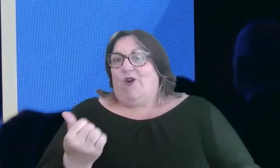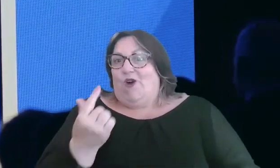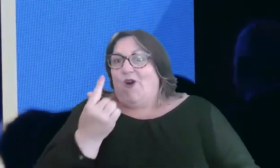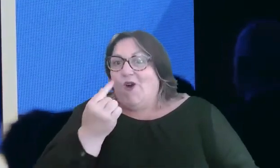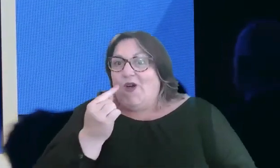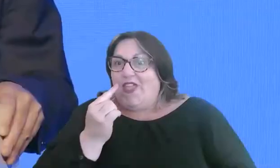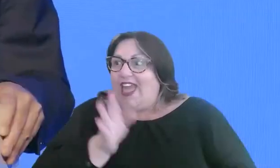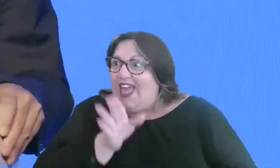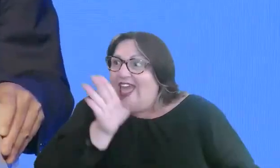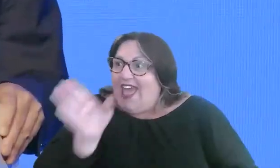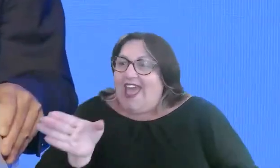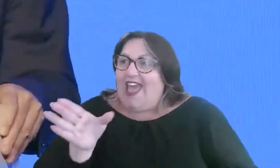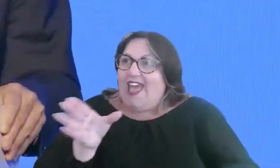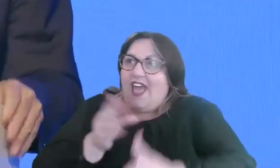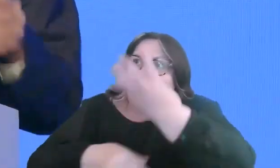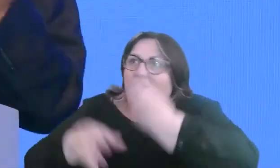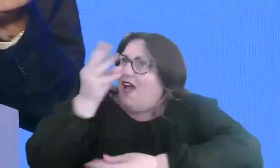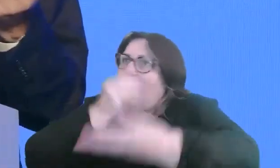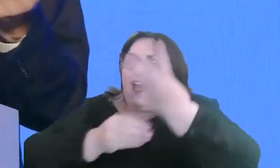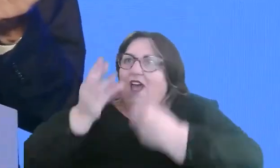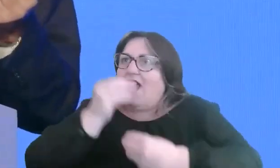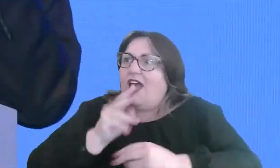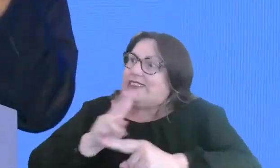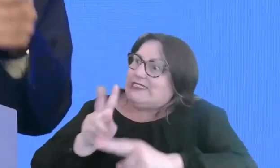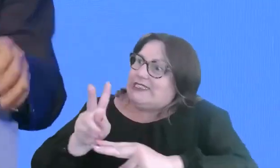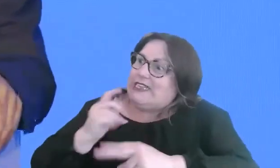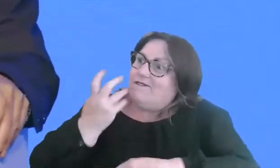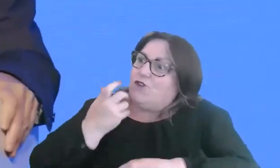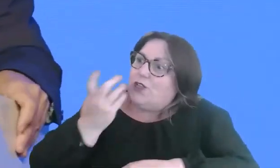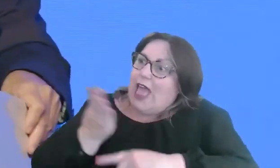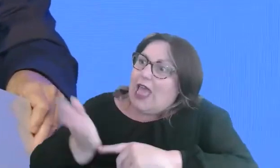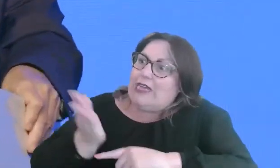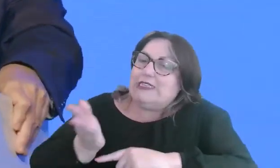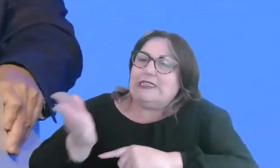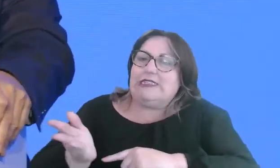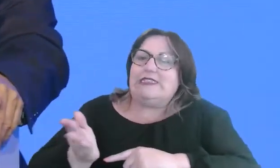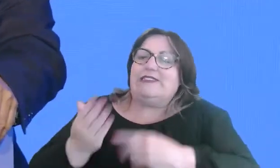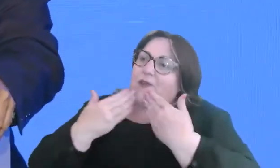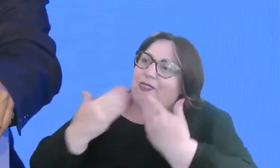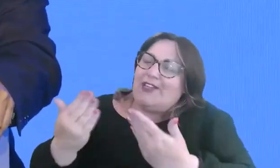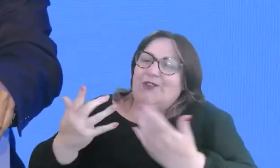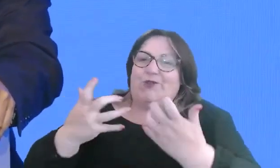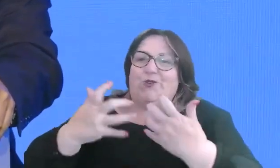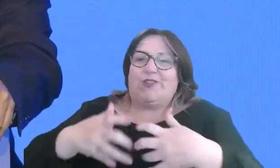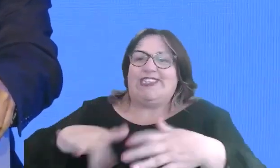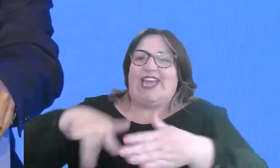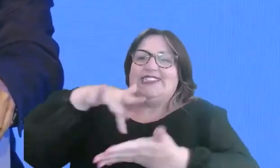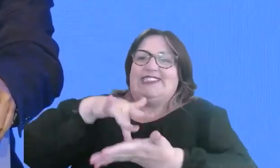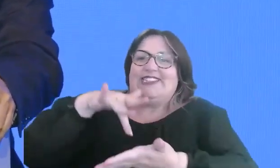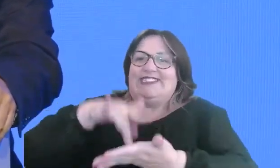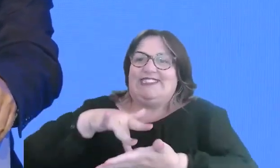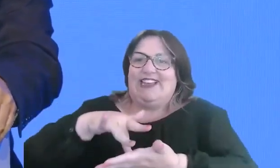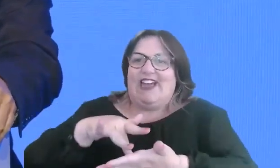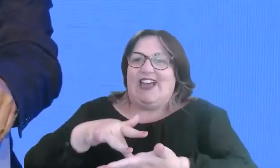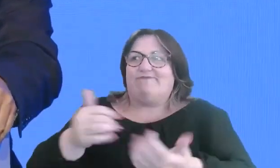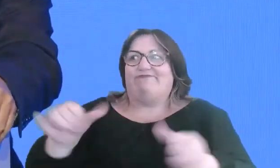go there, they can see it every day. A really good example, and thank you to the tech sector for stepping up to that challenge. But